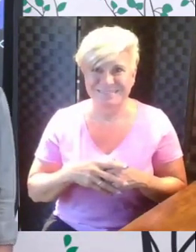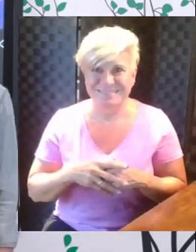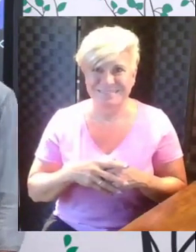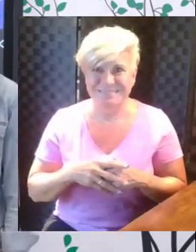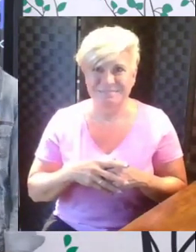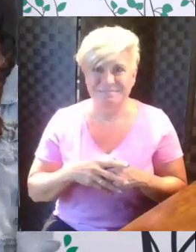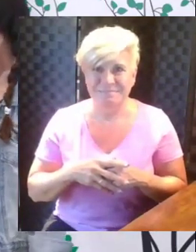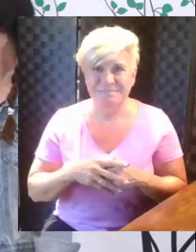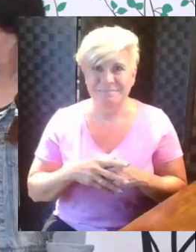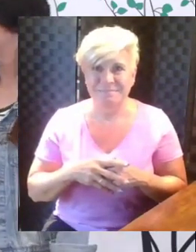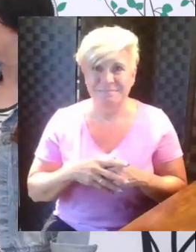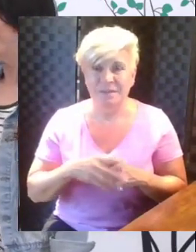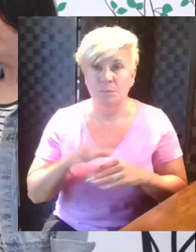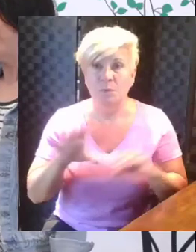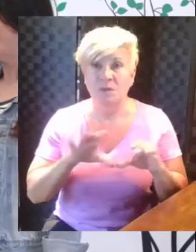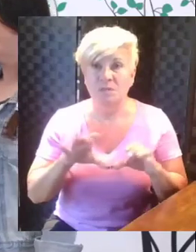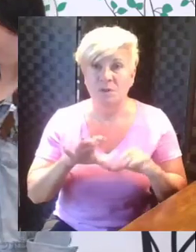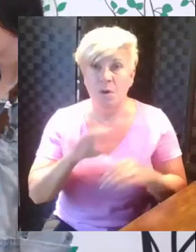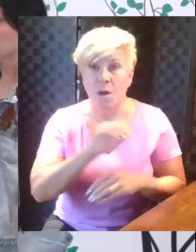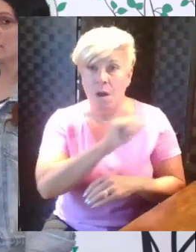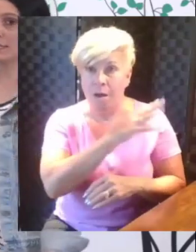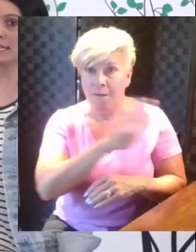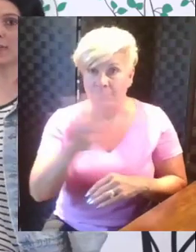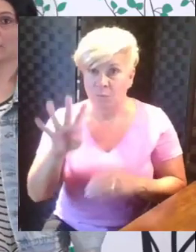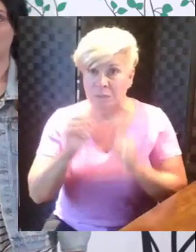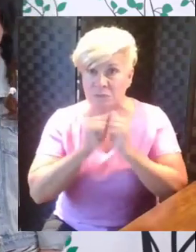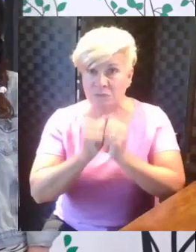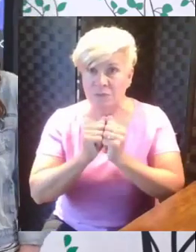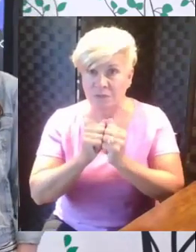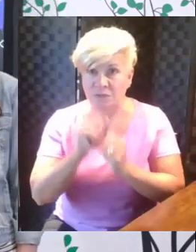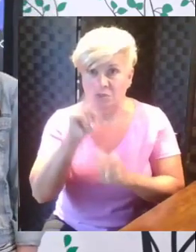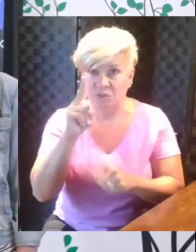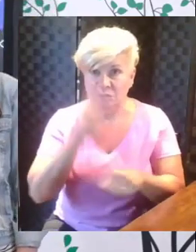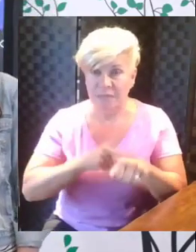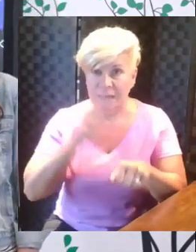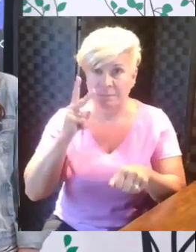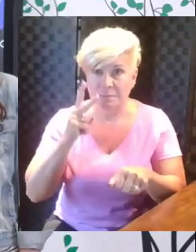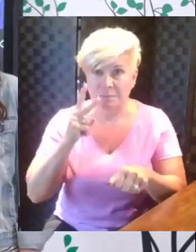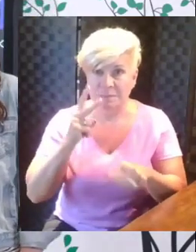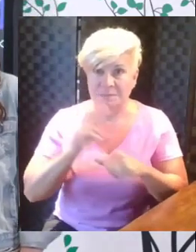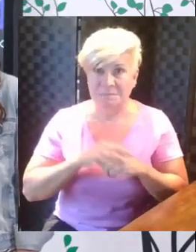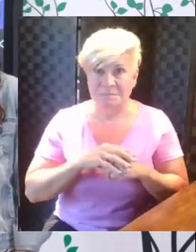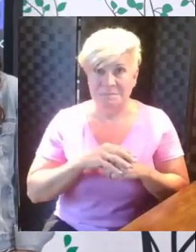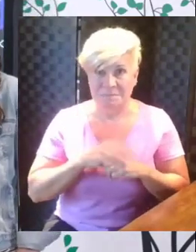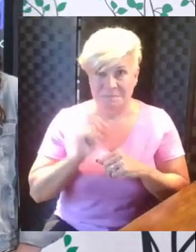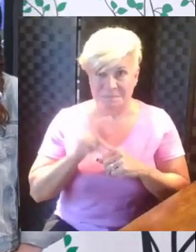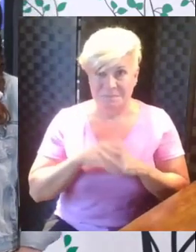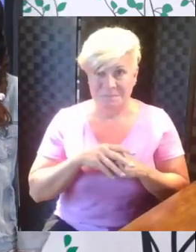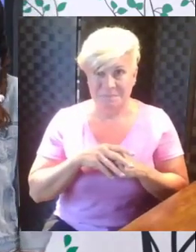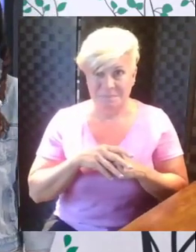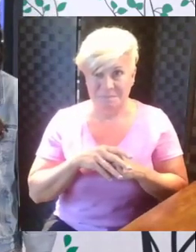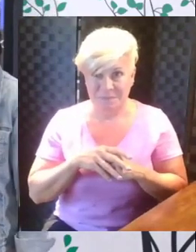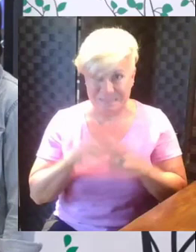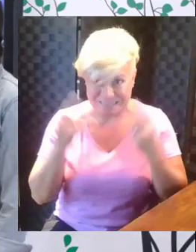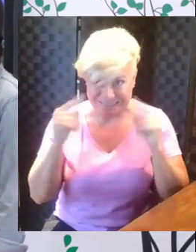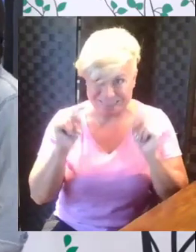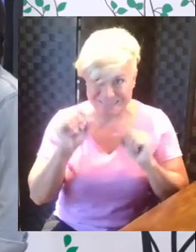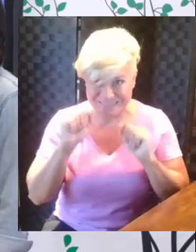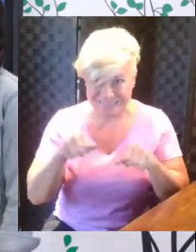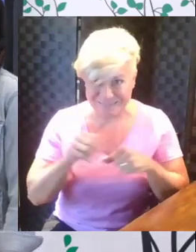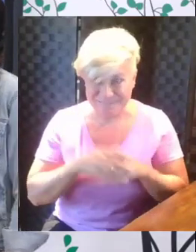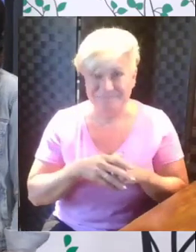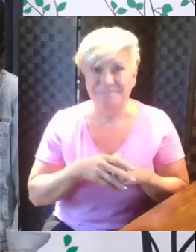right. We're going to do all 4 of those together 2 times in a row. Okay, do you think you can do that with